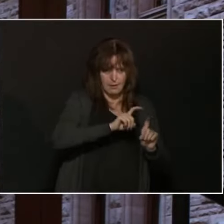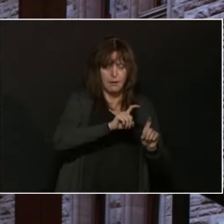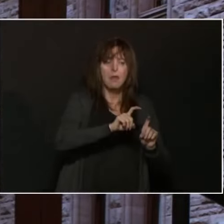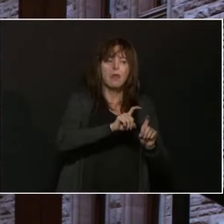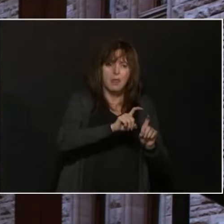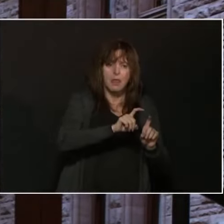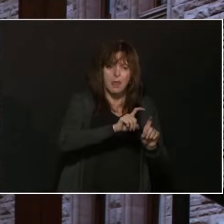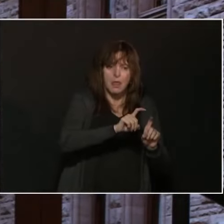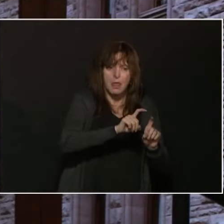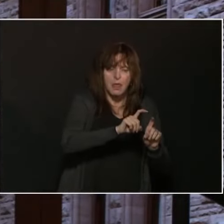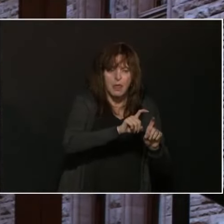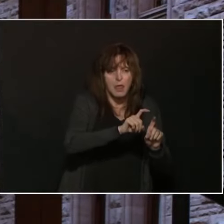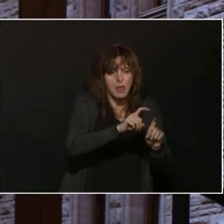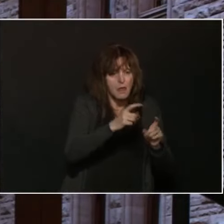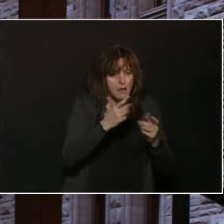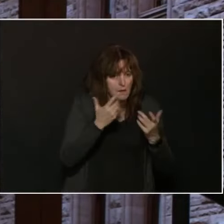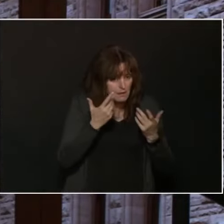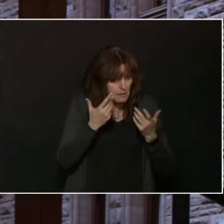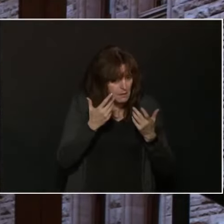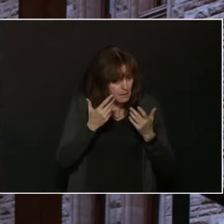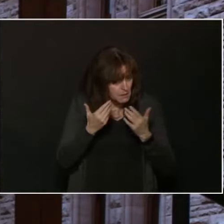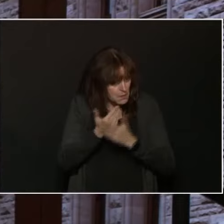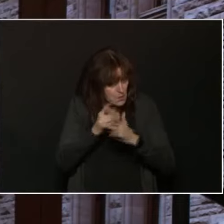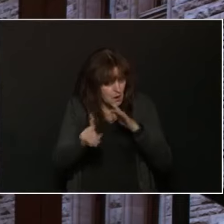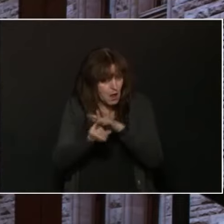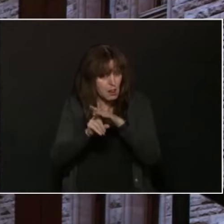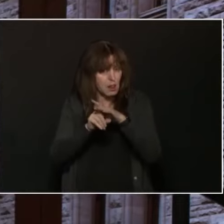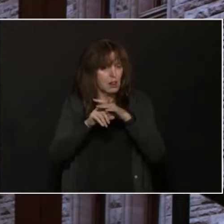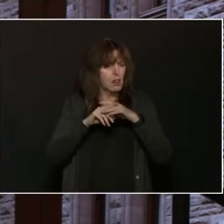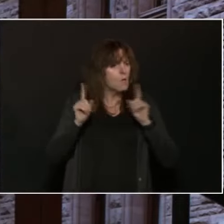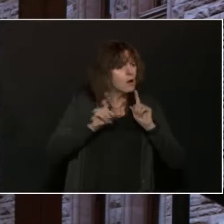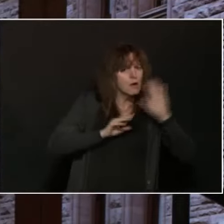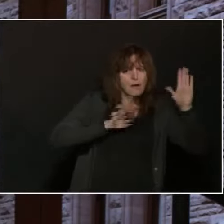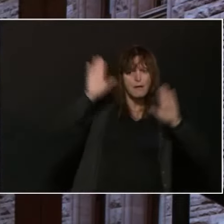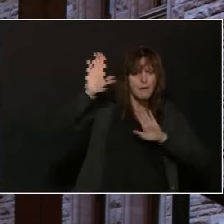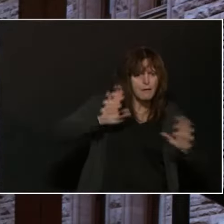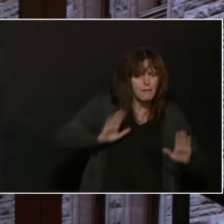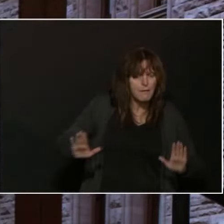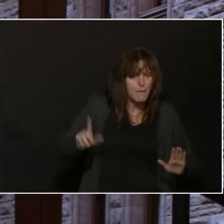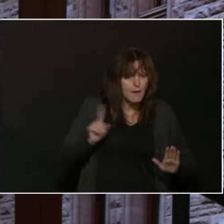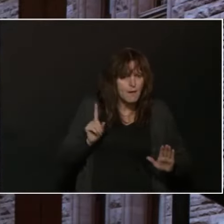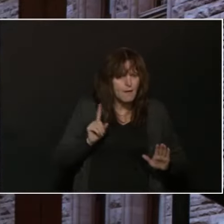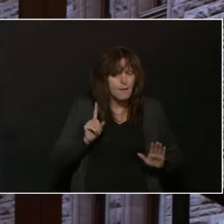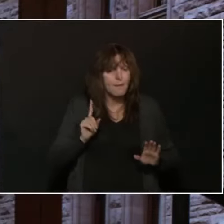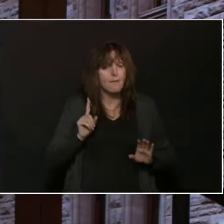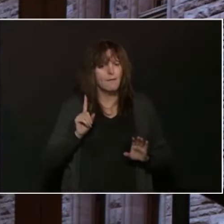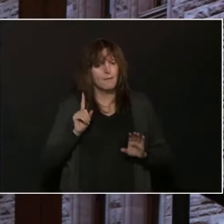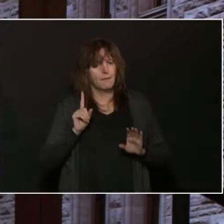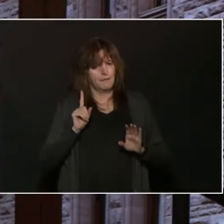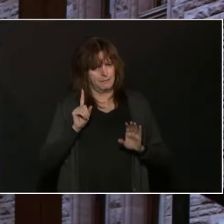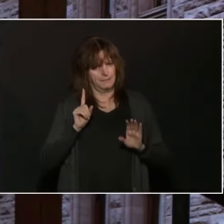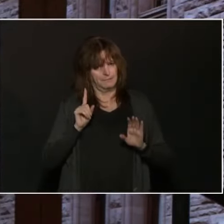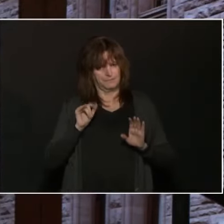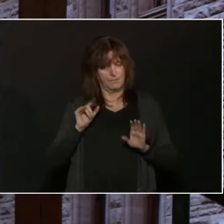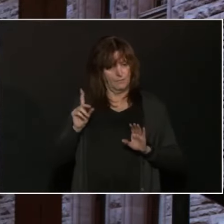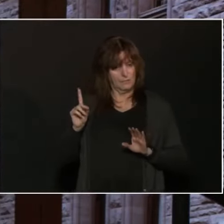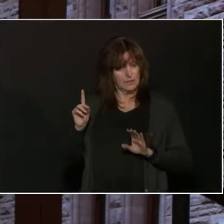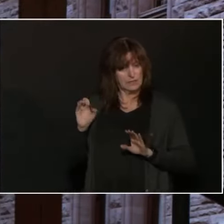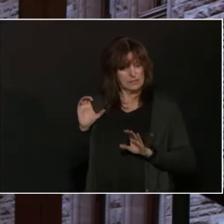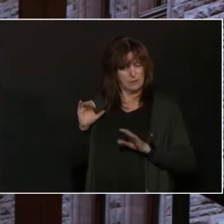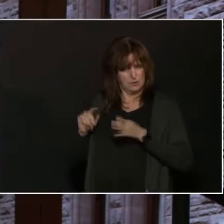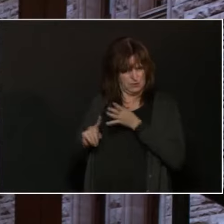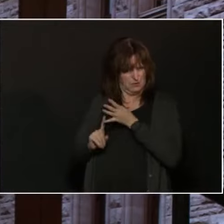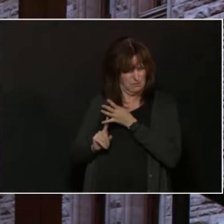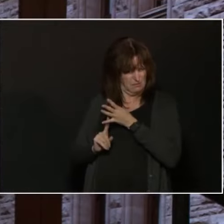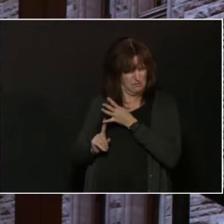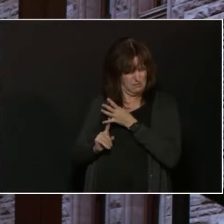up of any variants that are moving in around the province. As Dr. Brown's alluded to, since the December, in the end of December, it has been around, and